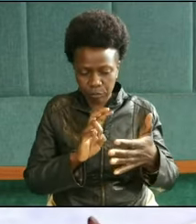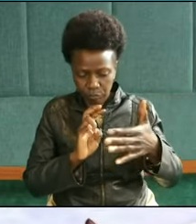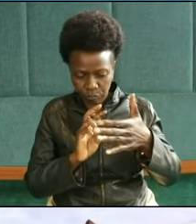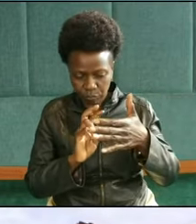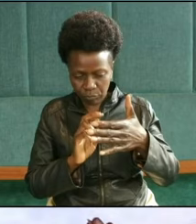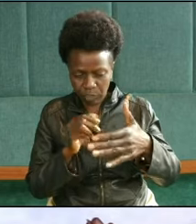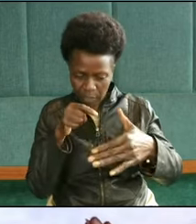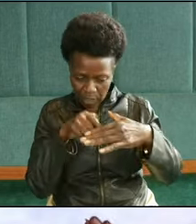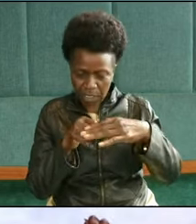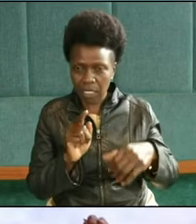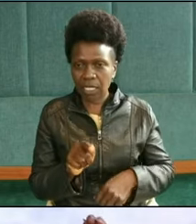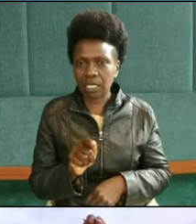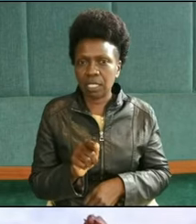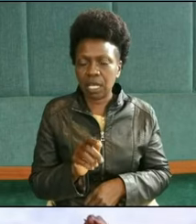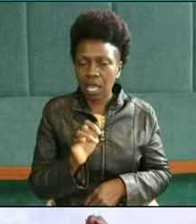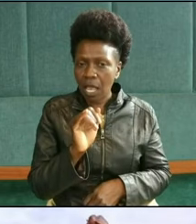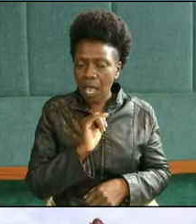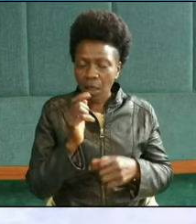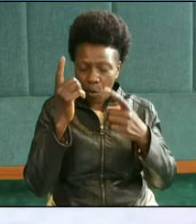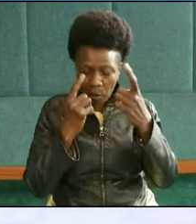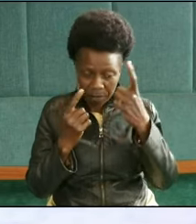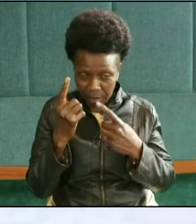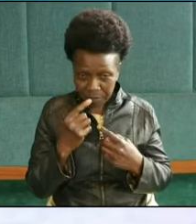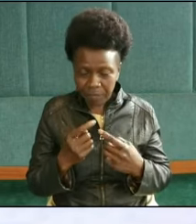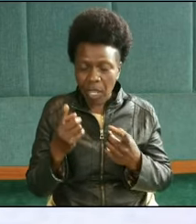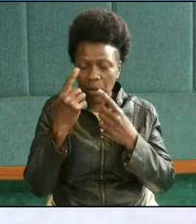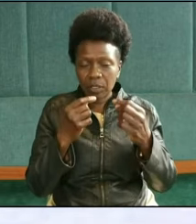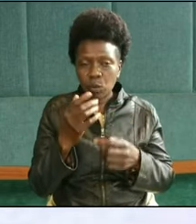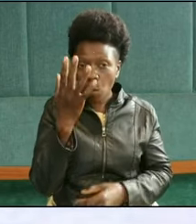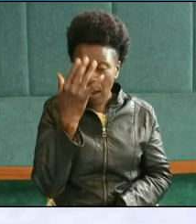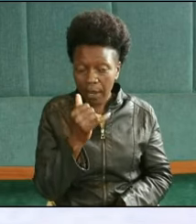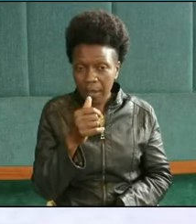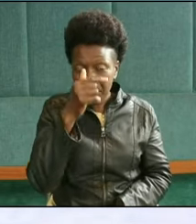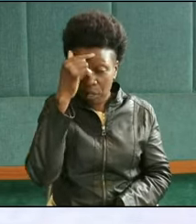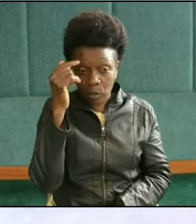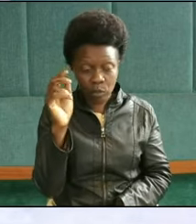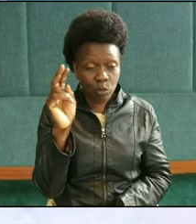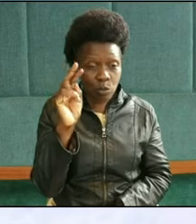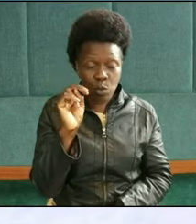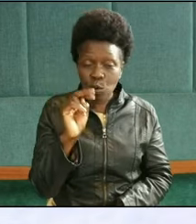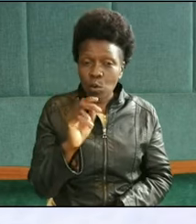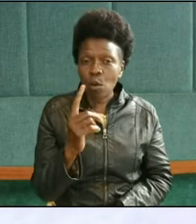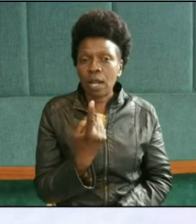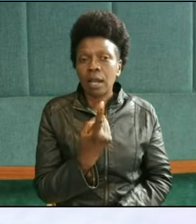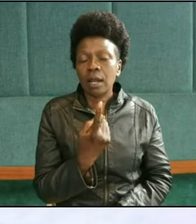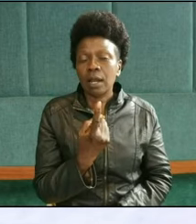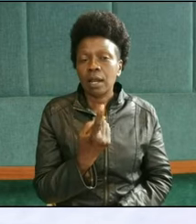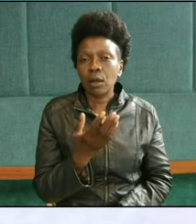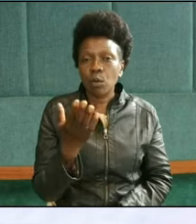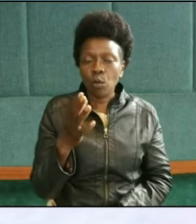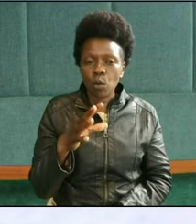inside it. I wept and wept because no one was